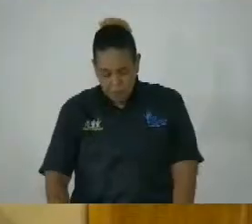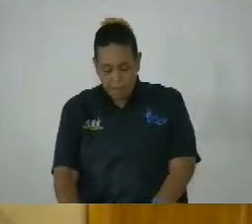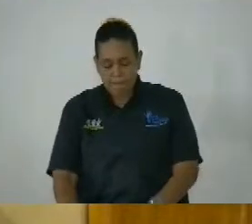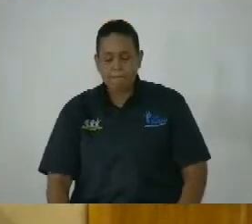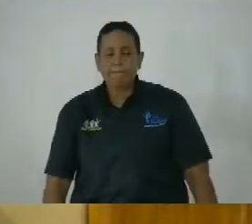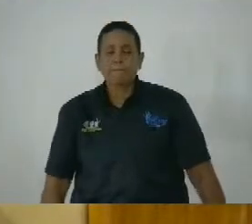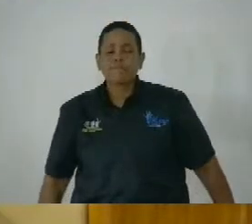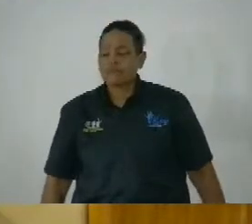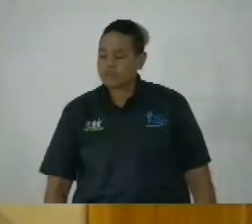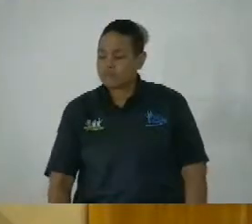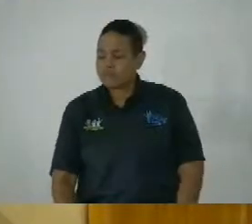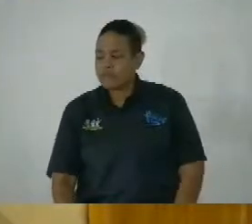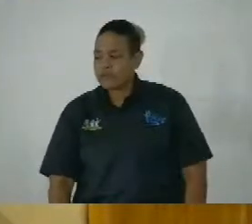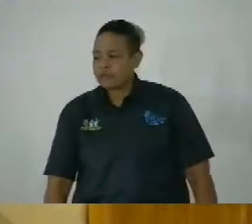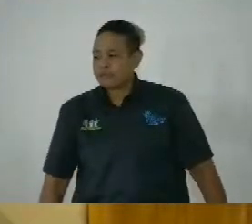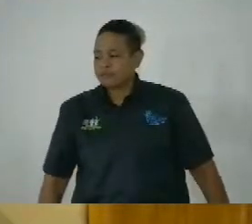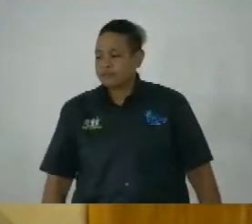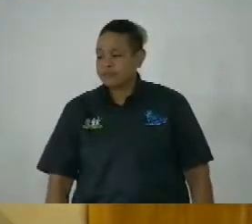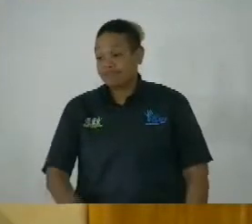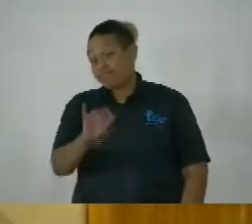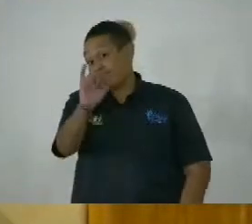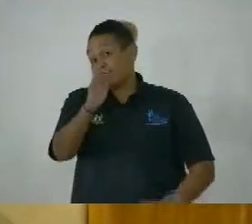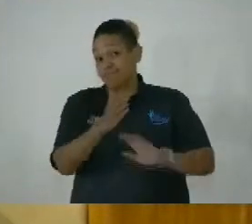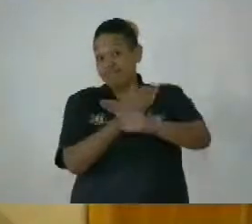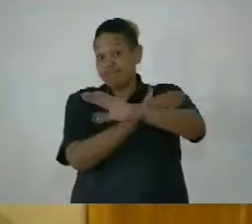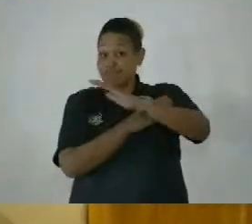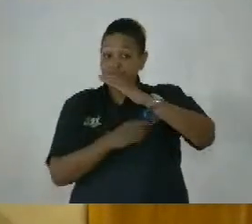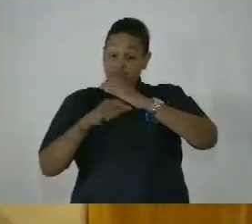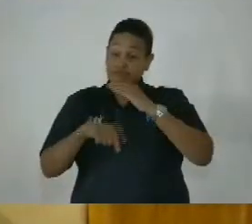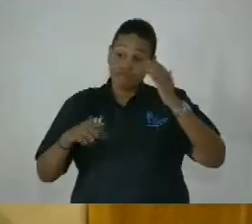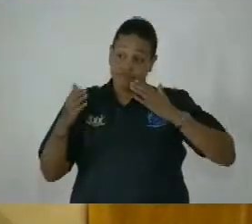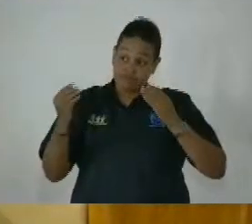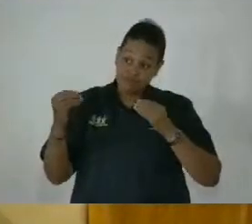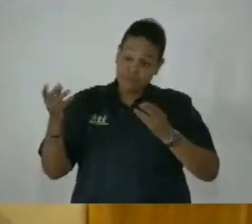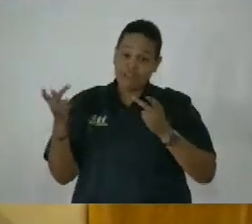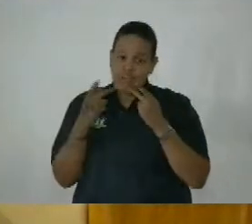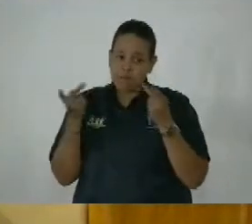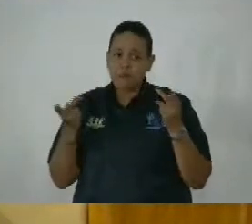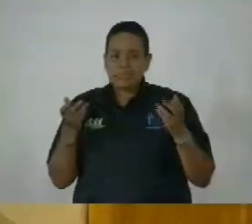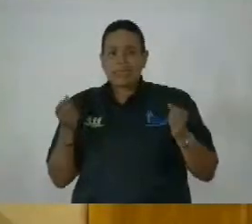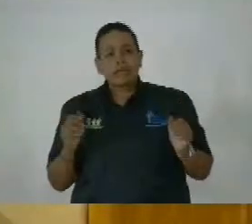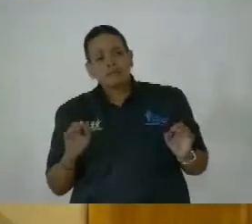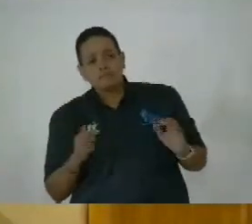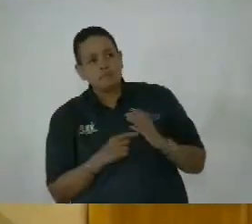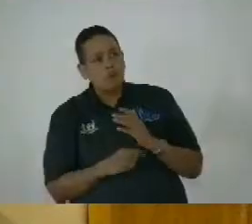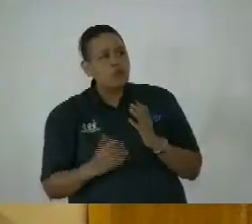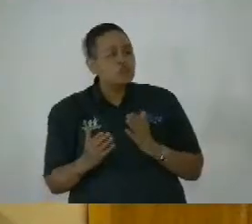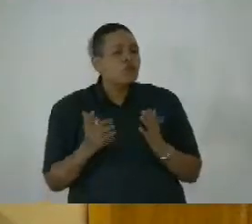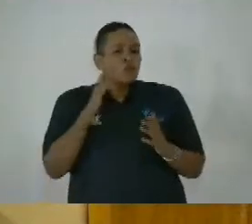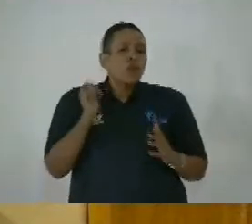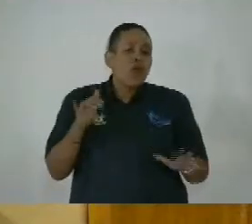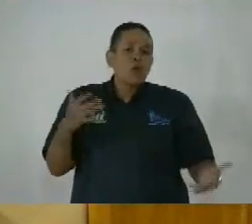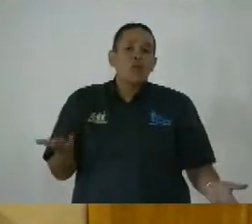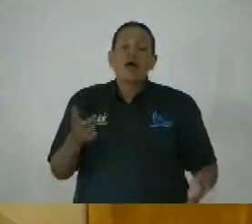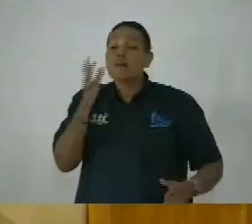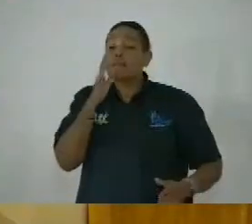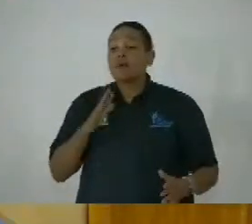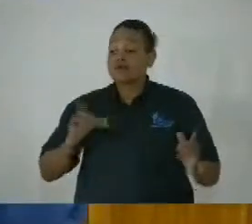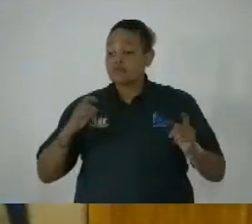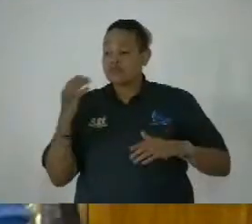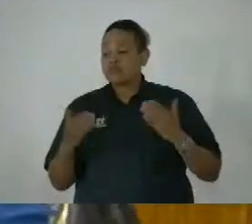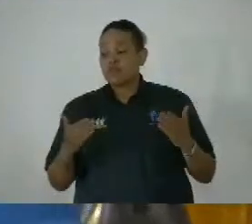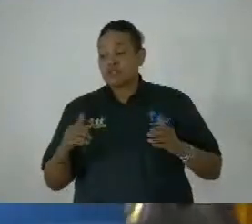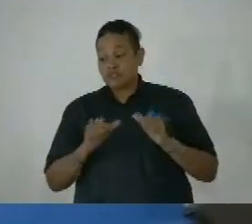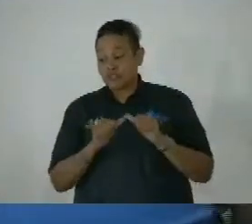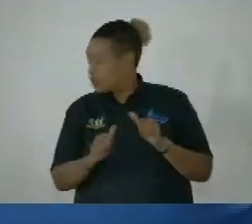So that improves the quality of service delivered to a public. Madam Speaker, the process continues in